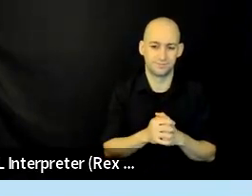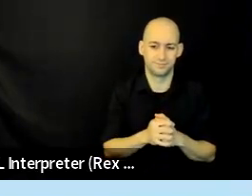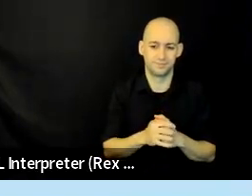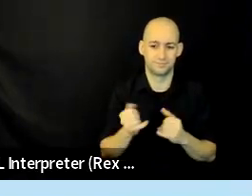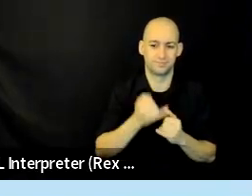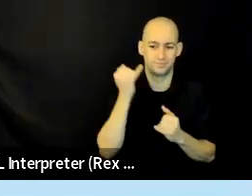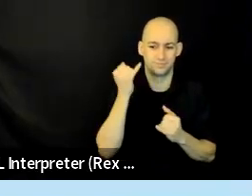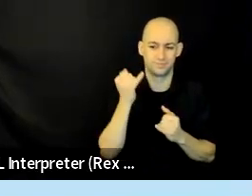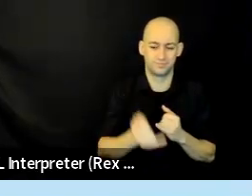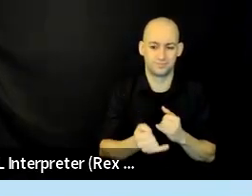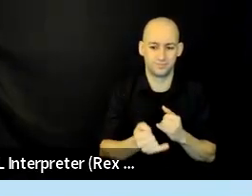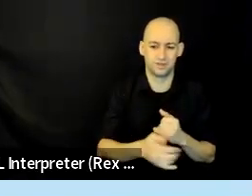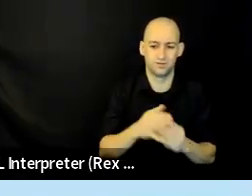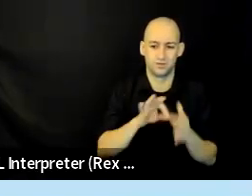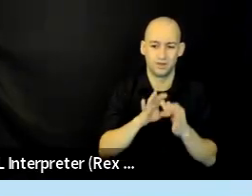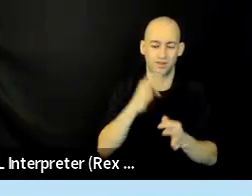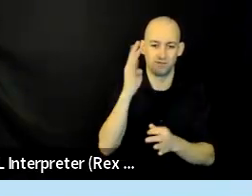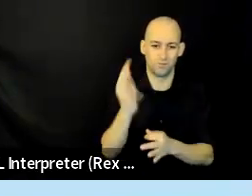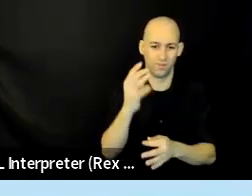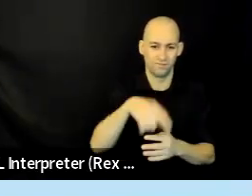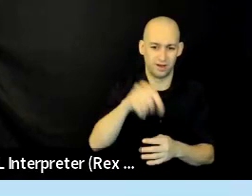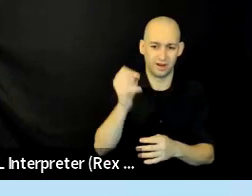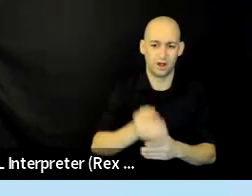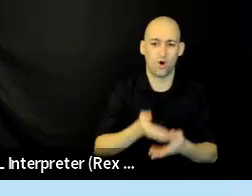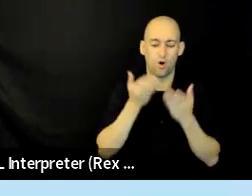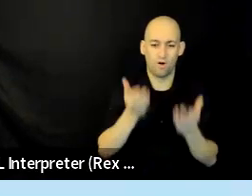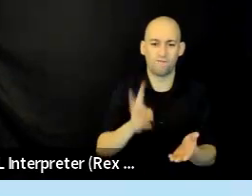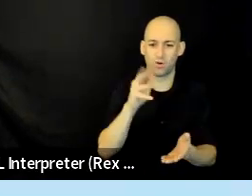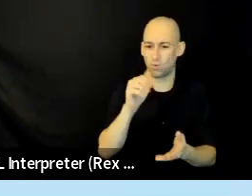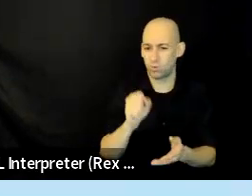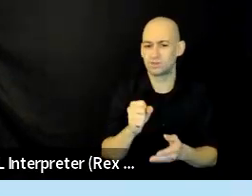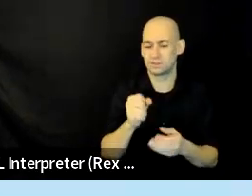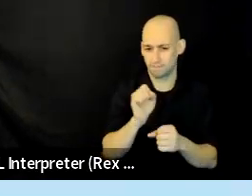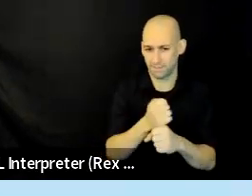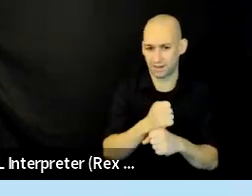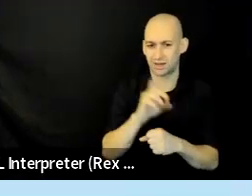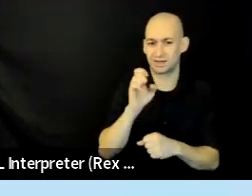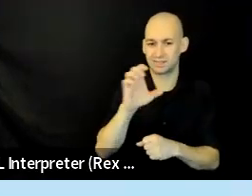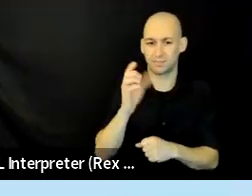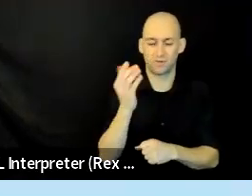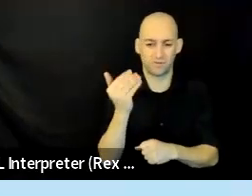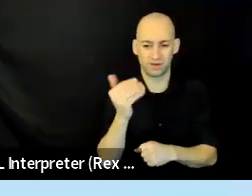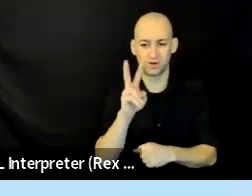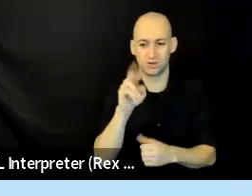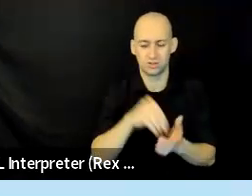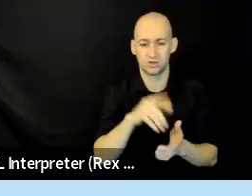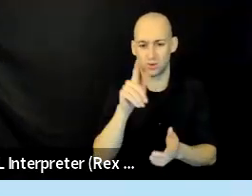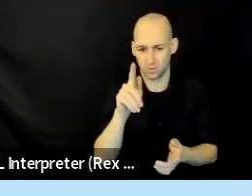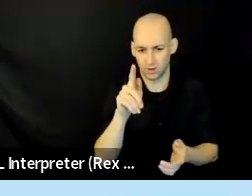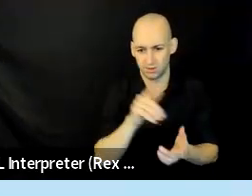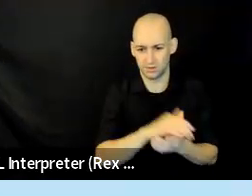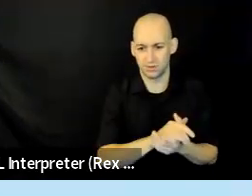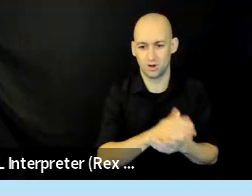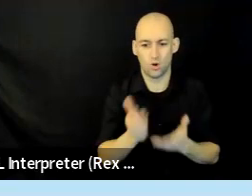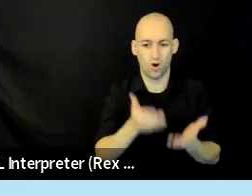Finally, related to the fourth finding, yes, an offer of just compensation was made on December 15, 2021. This